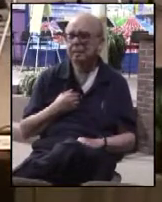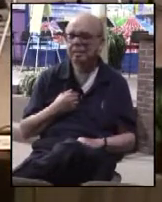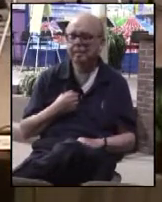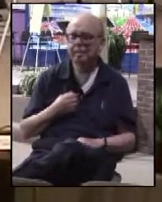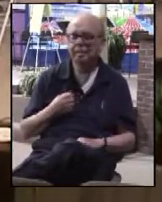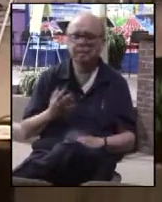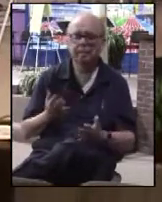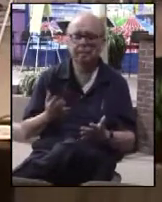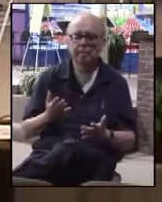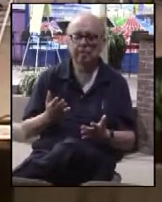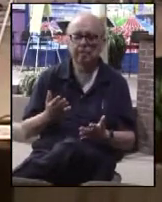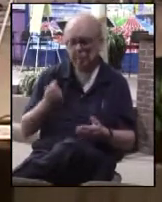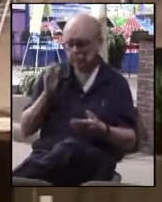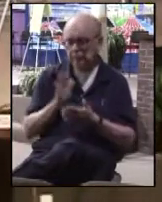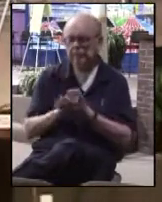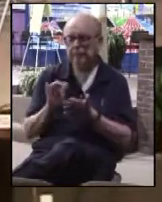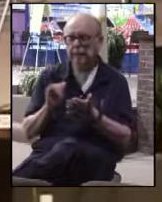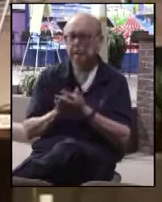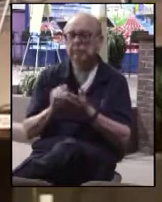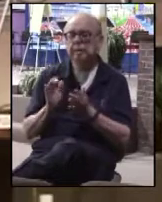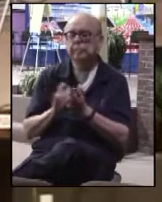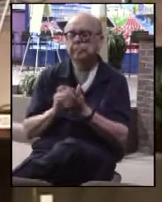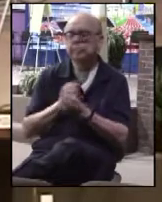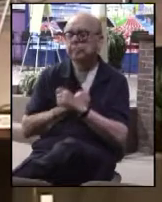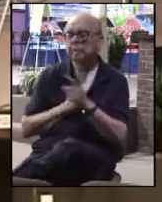how much do you believe that Jesus loves you